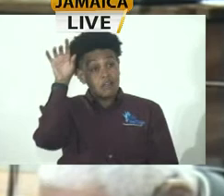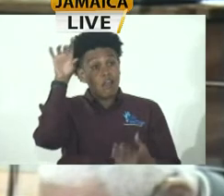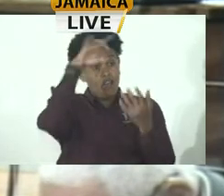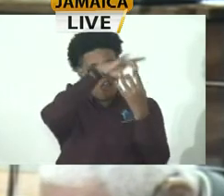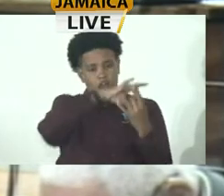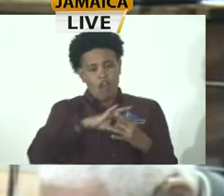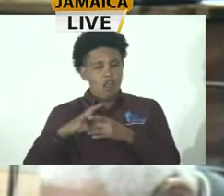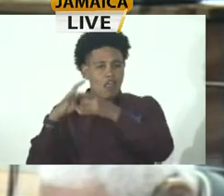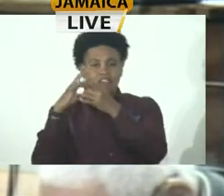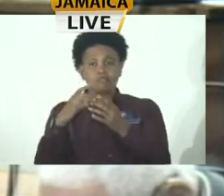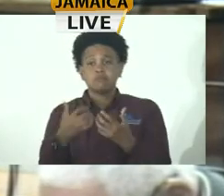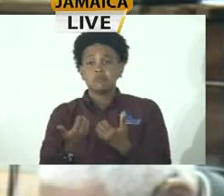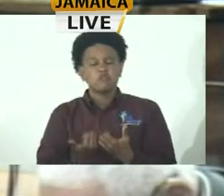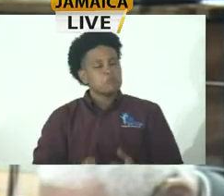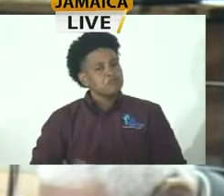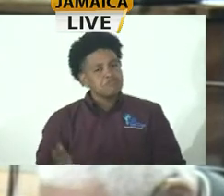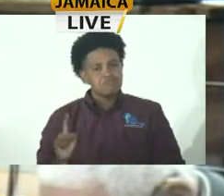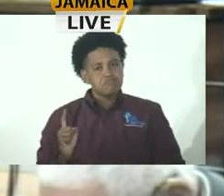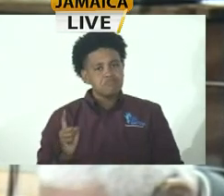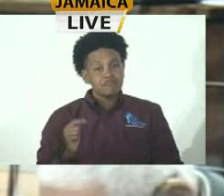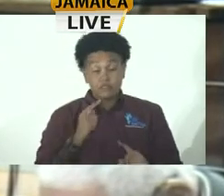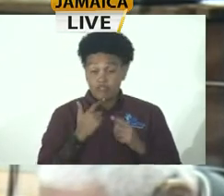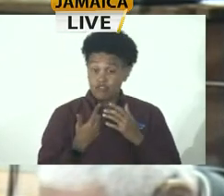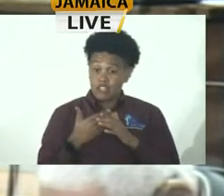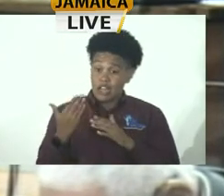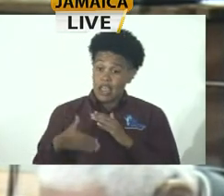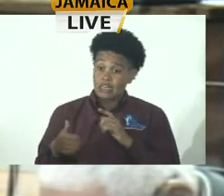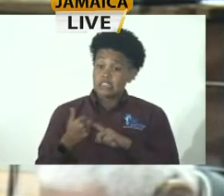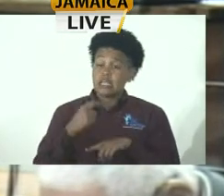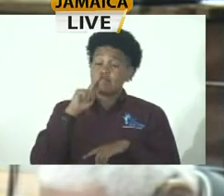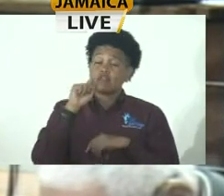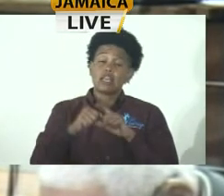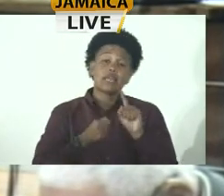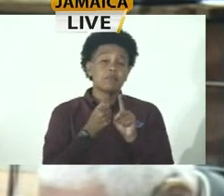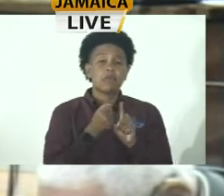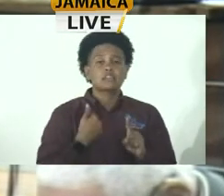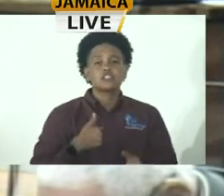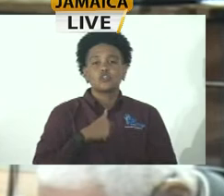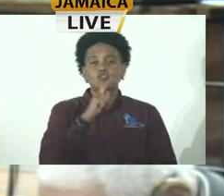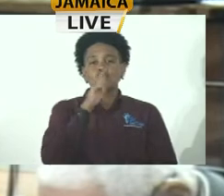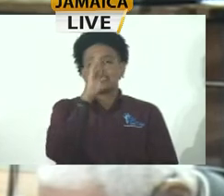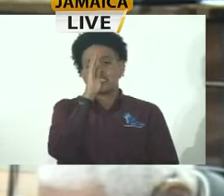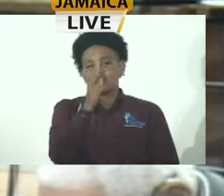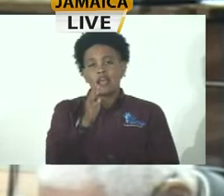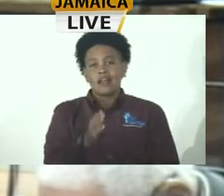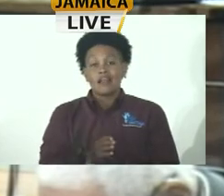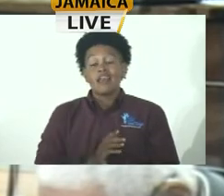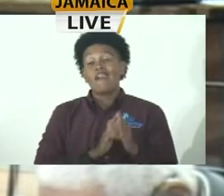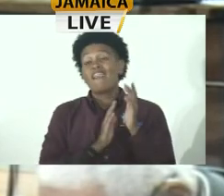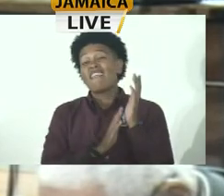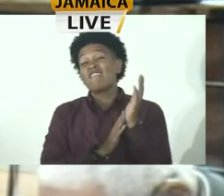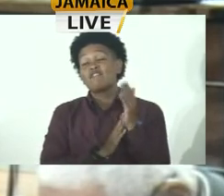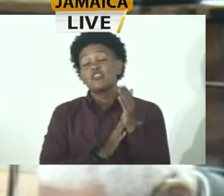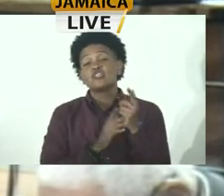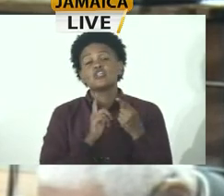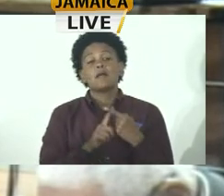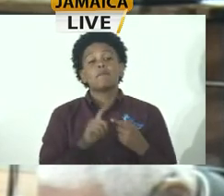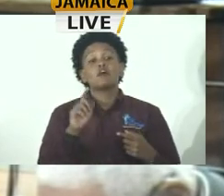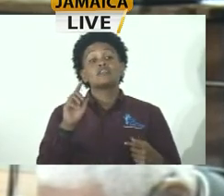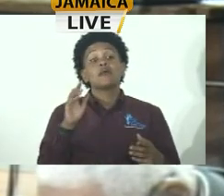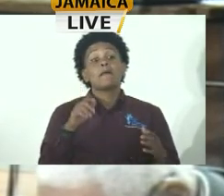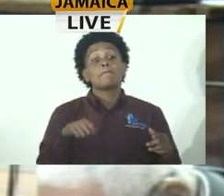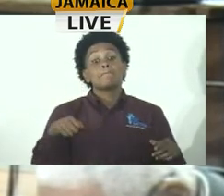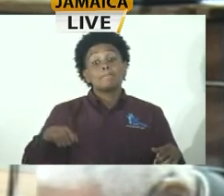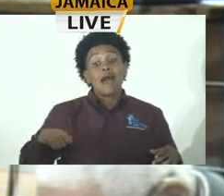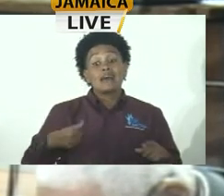speaker colleagues and in the end it is affecting us directly fishing gear and scandal bags